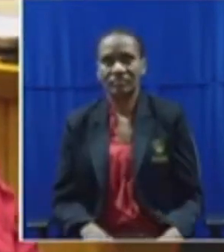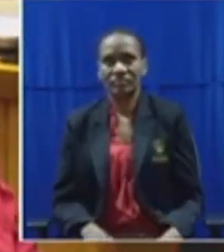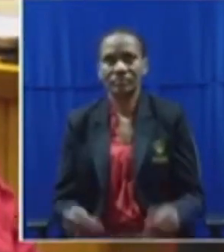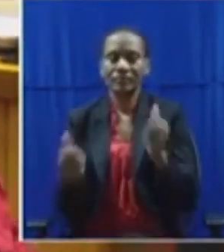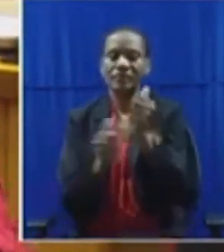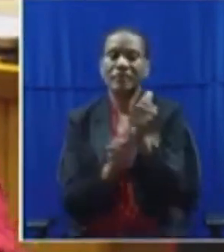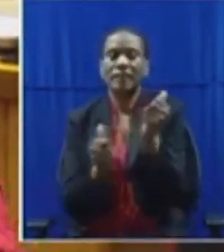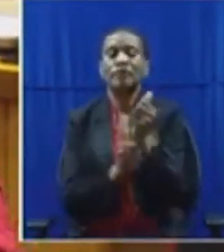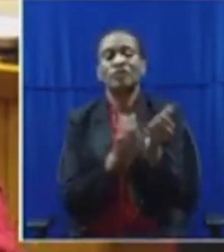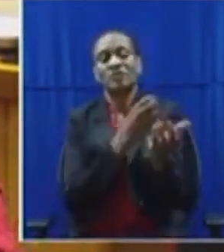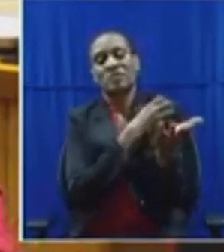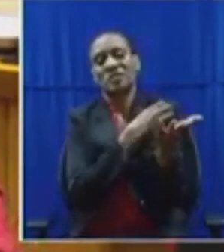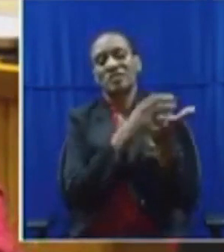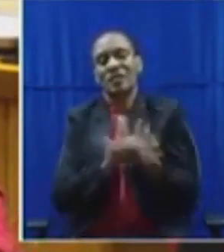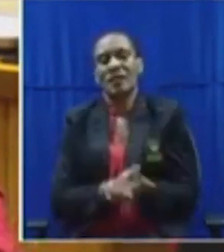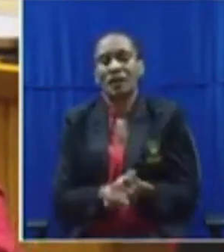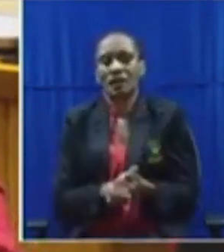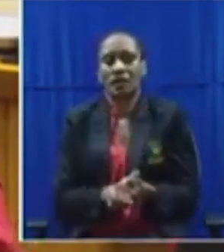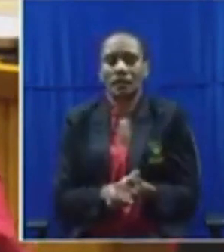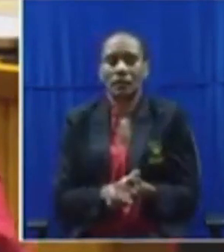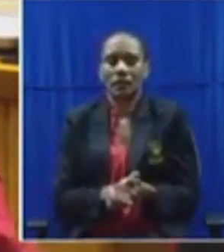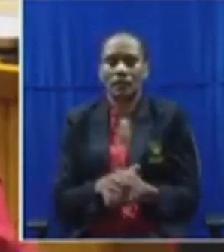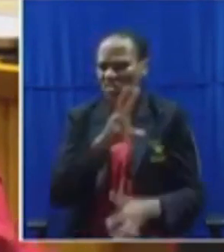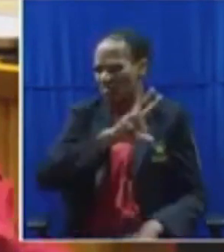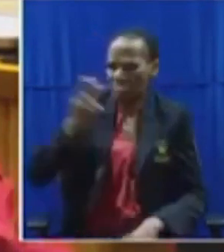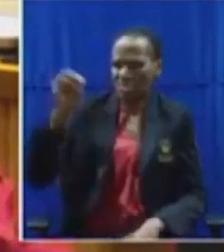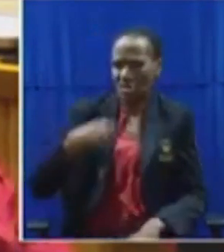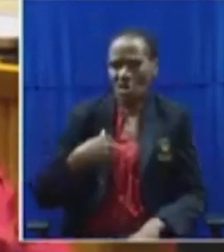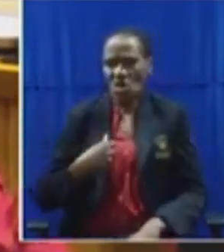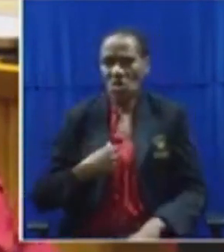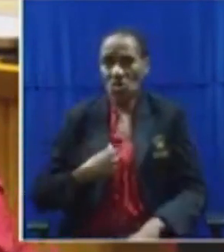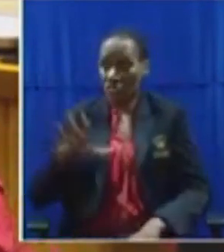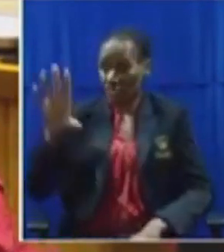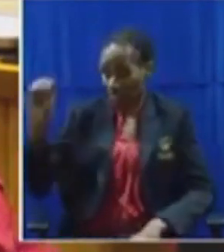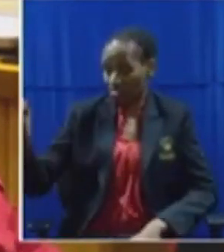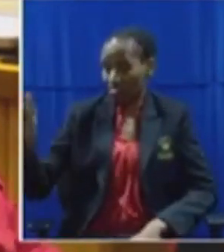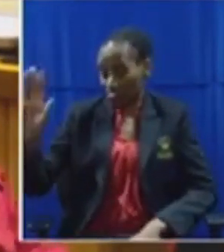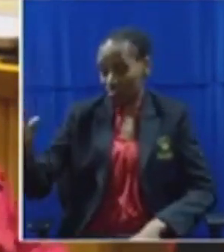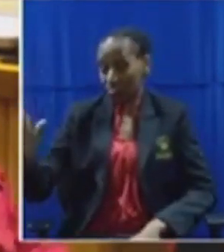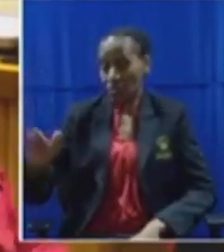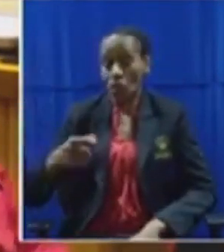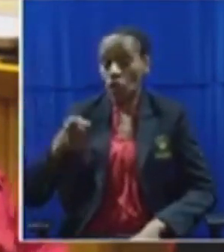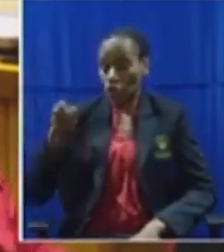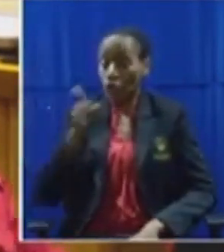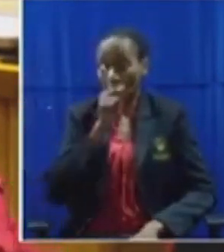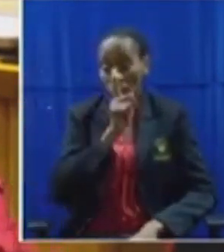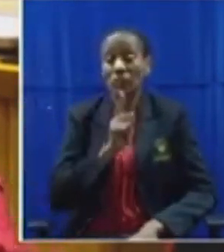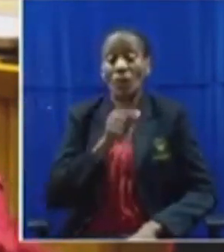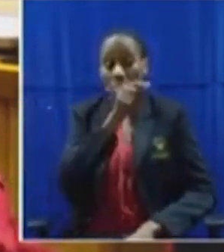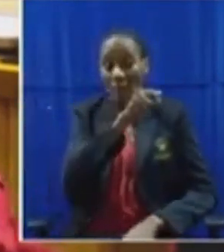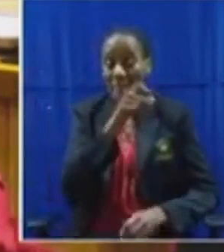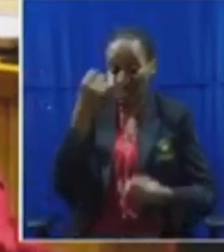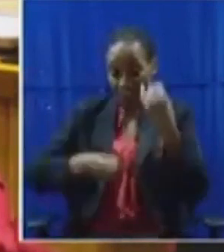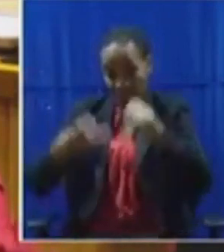Deputy Minister. No, you are not going to say anything. We were insulted in front of you. No one said